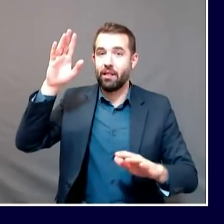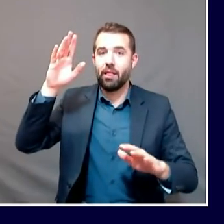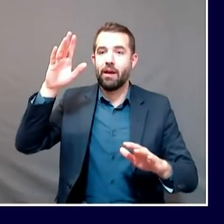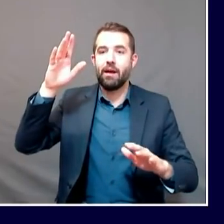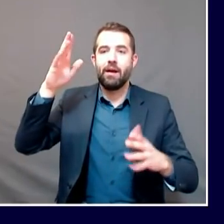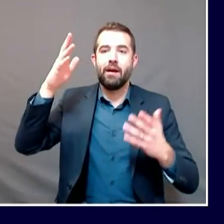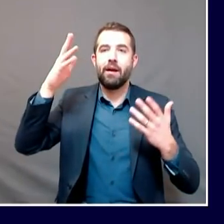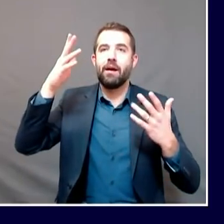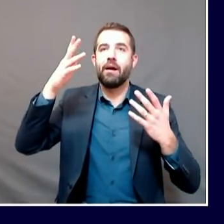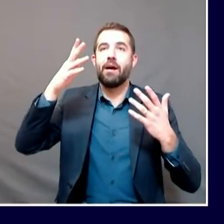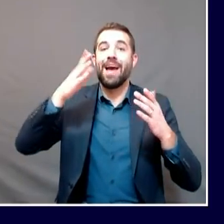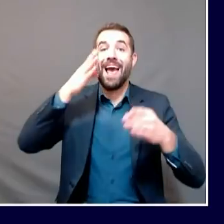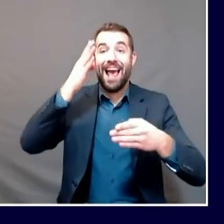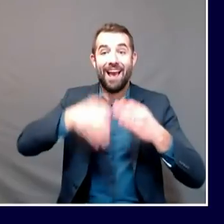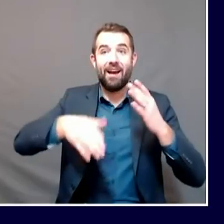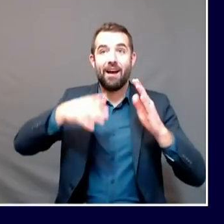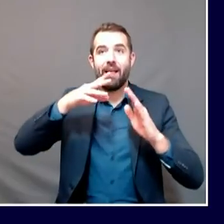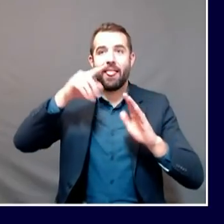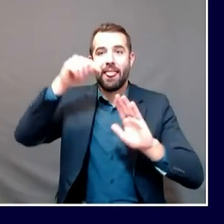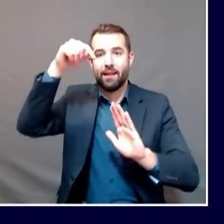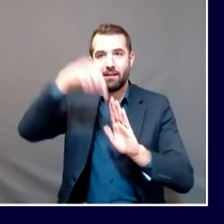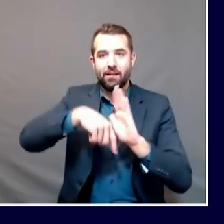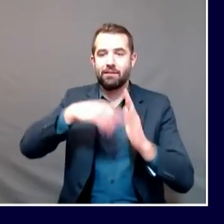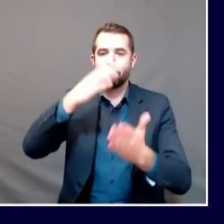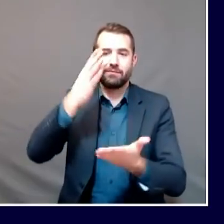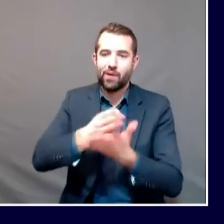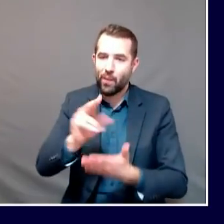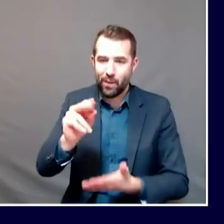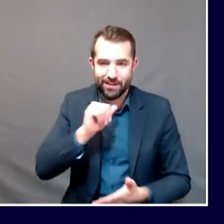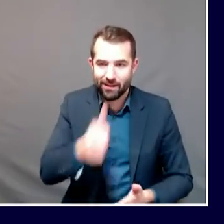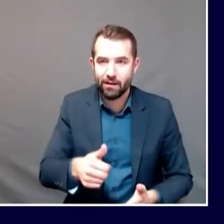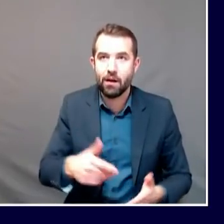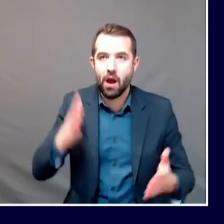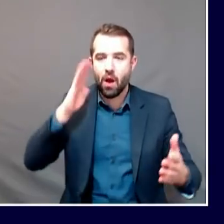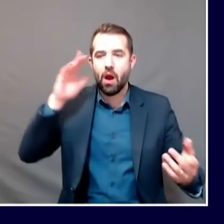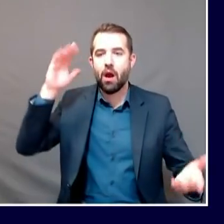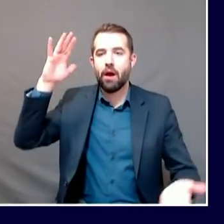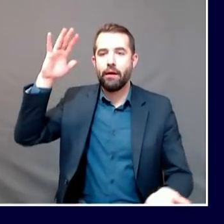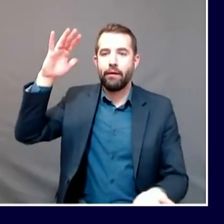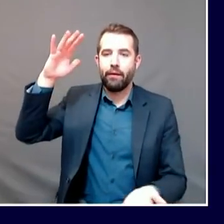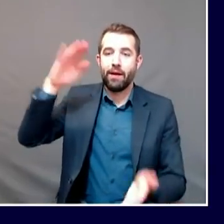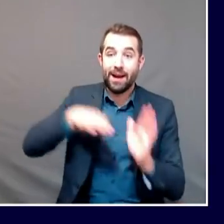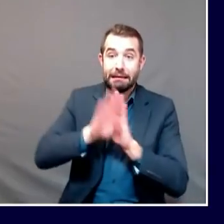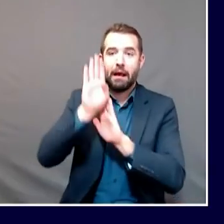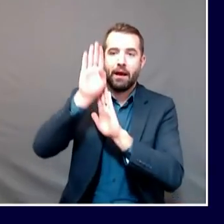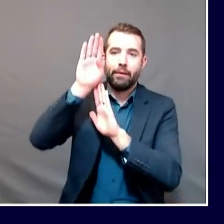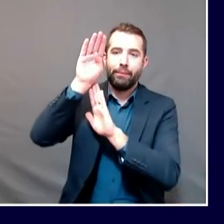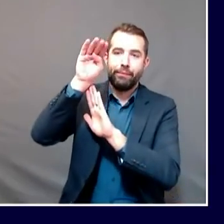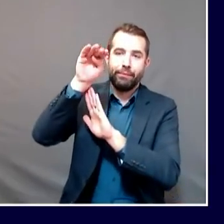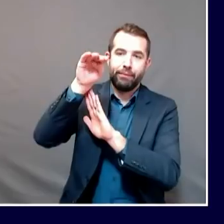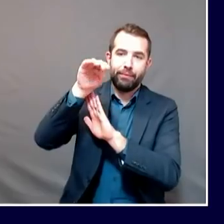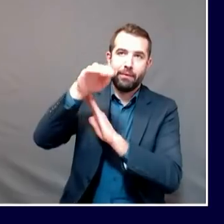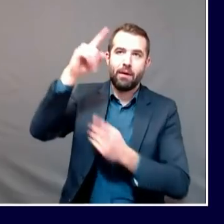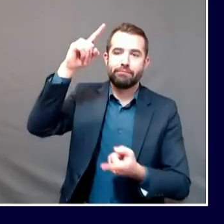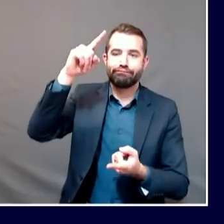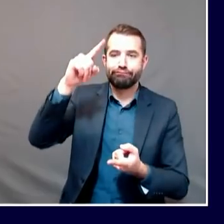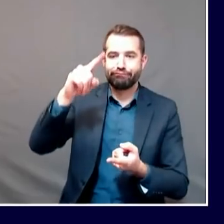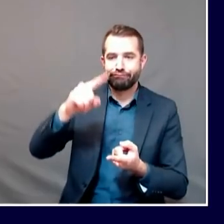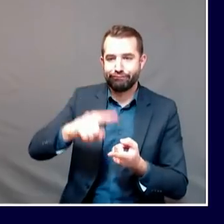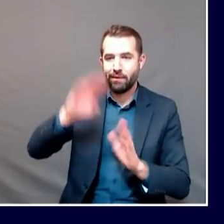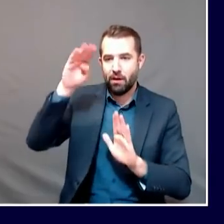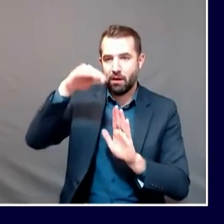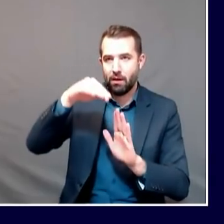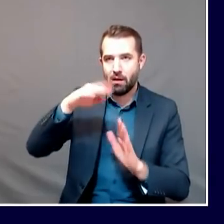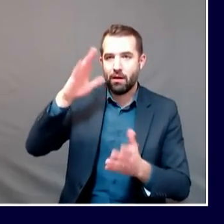tail. There will be cases of COVID-19 that persist even after folks start getting vaccinated in